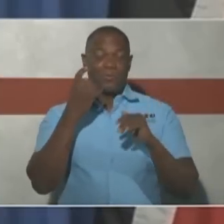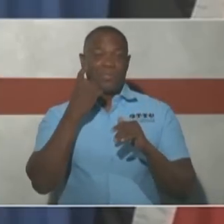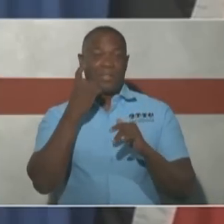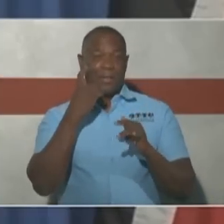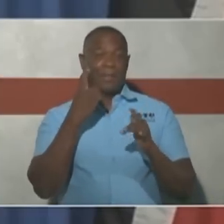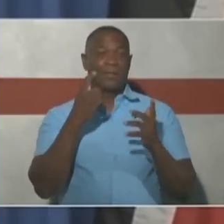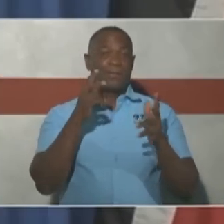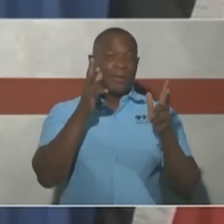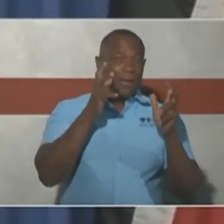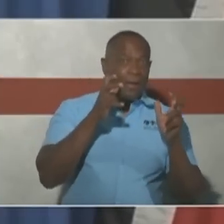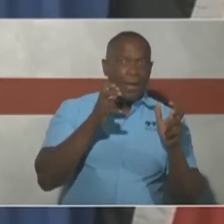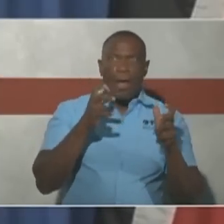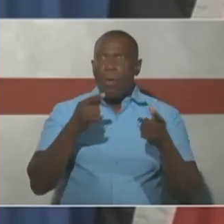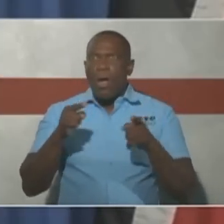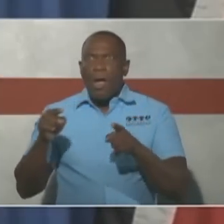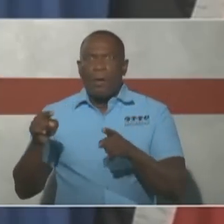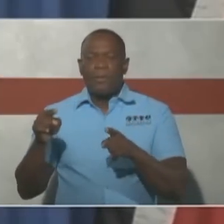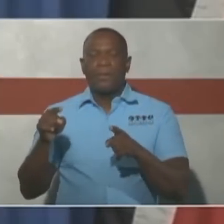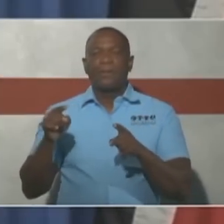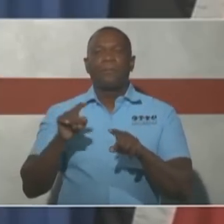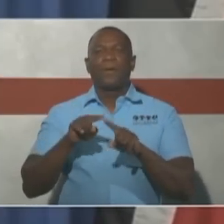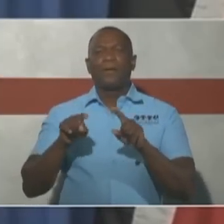2023, which is year